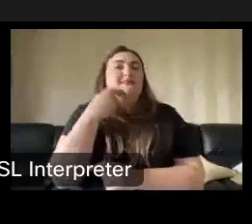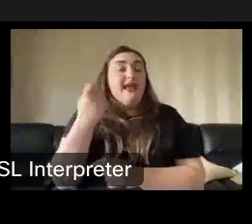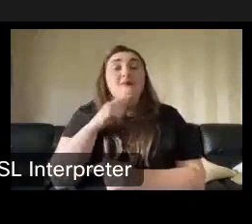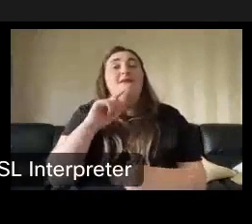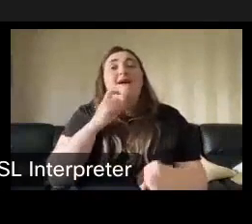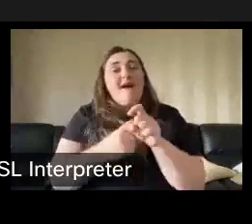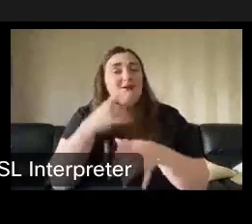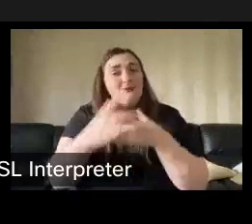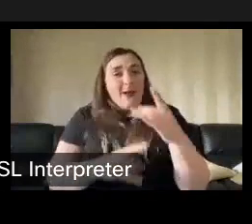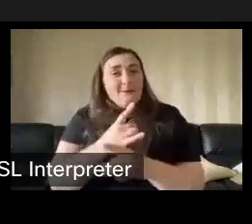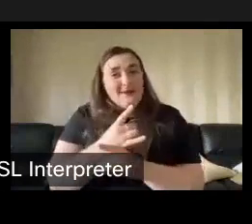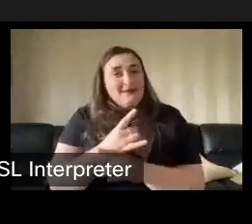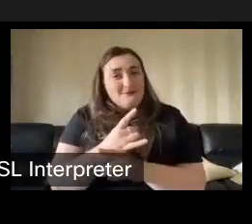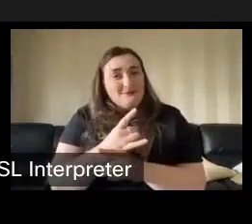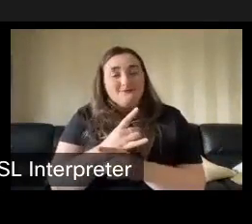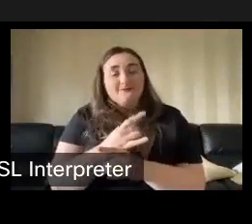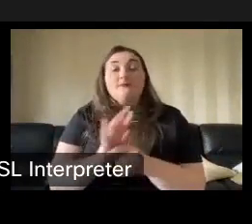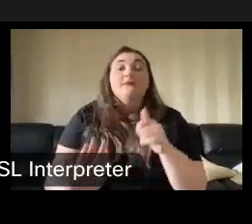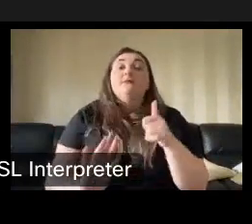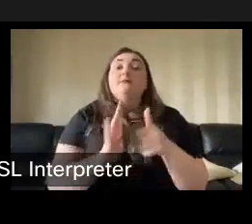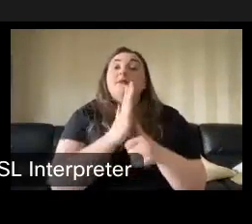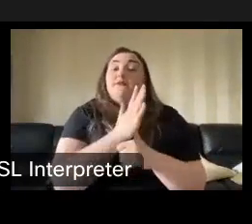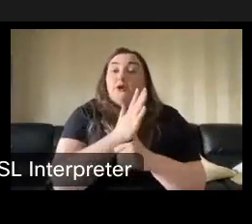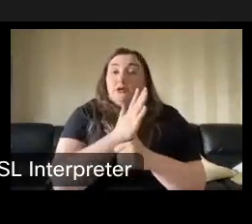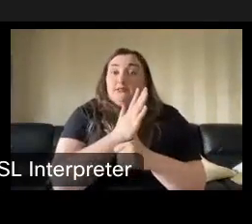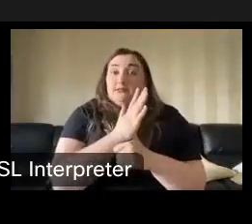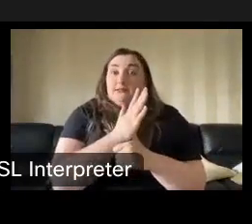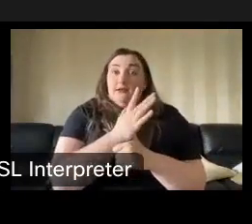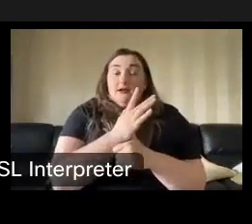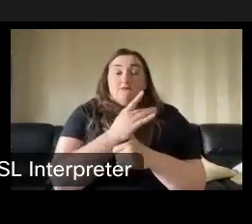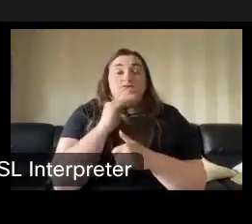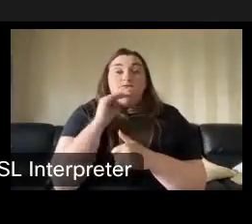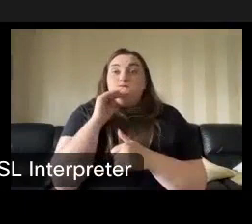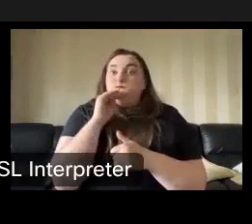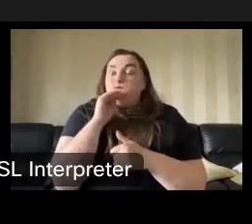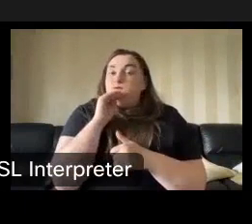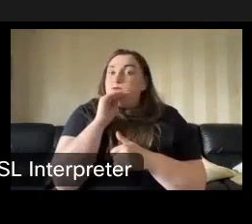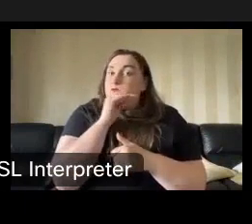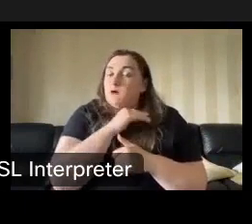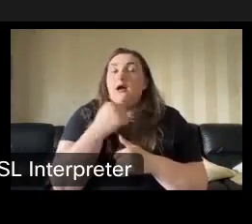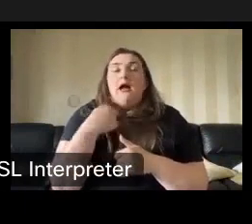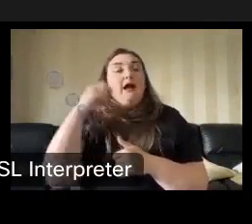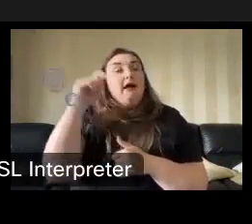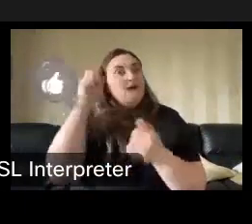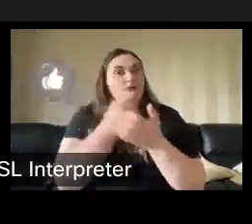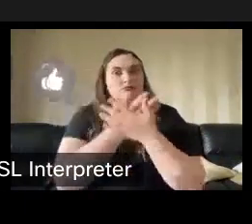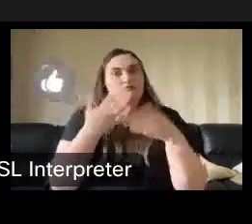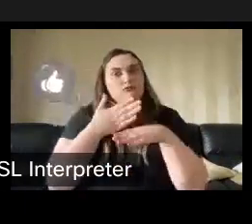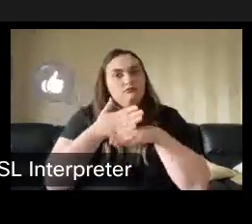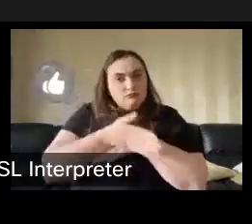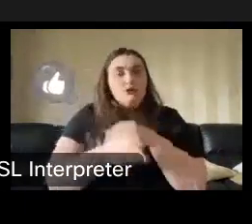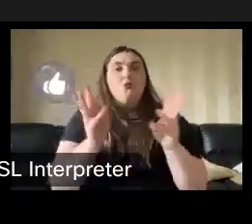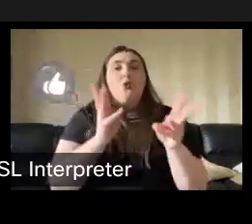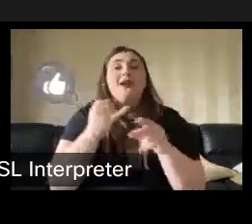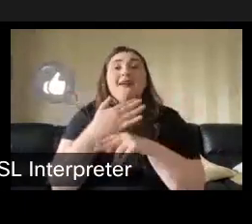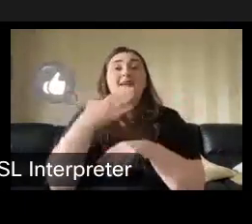happen. The first thing that is so crucial, and I think we have so much work to do on this in Ireland,